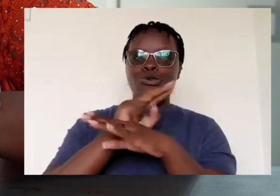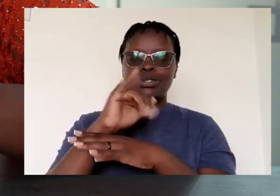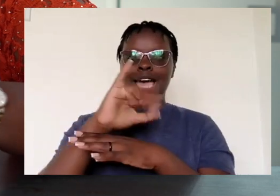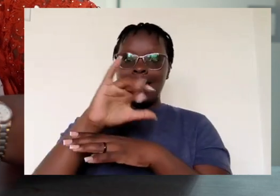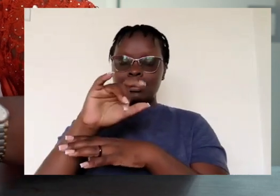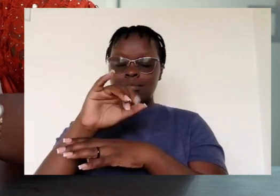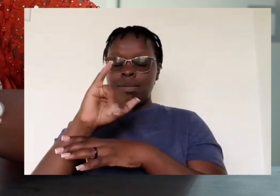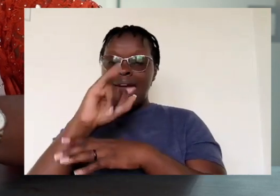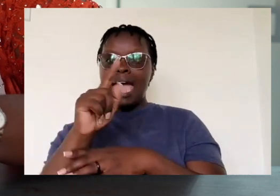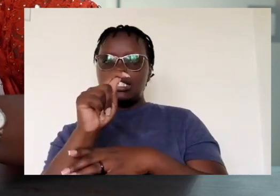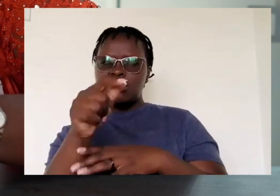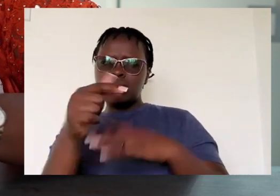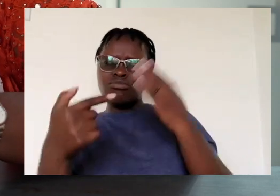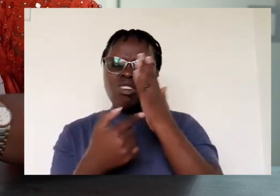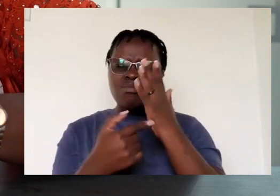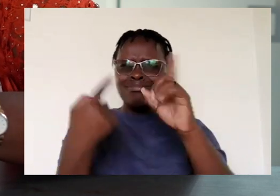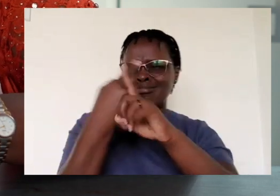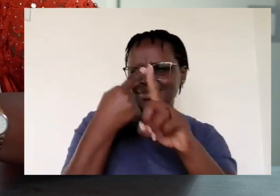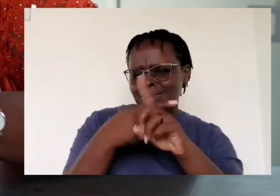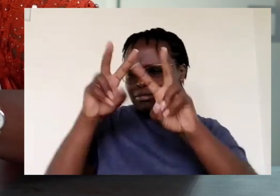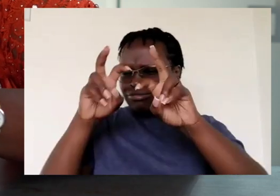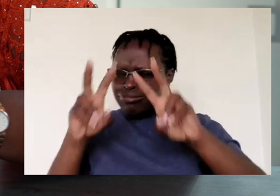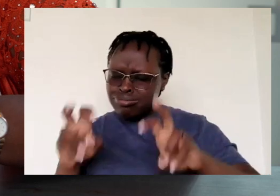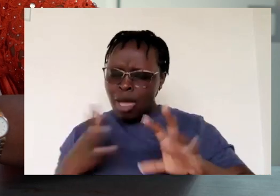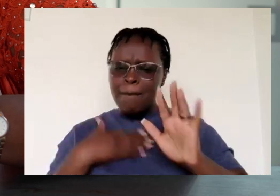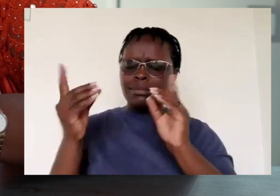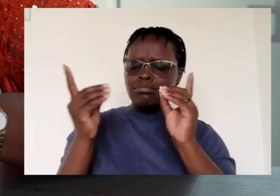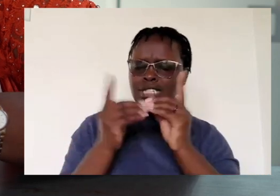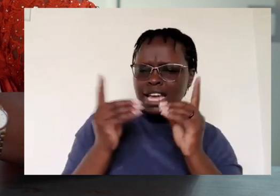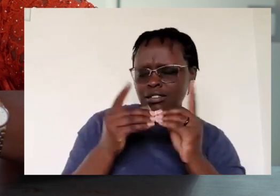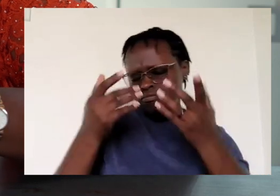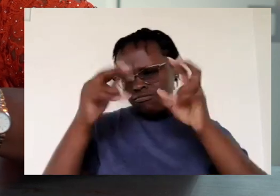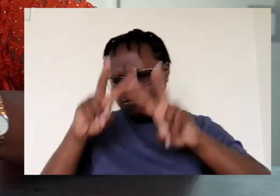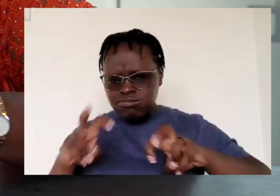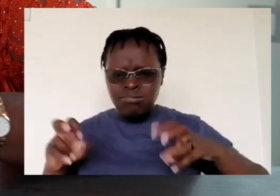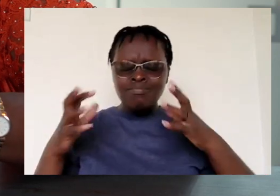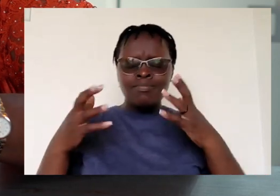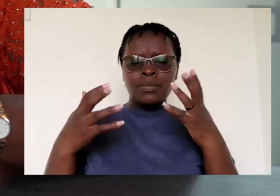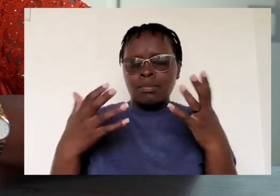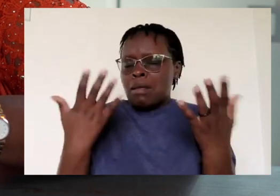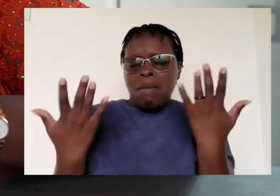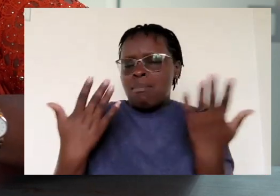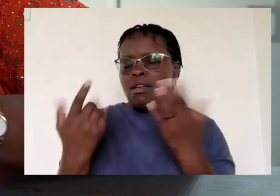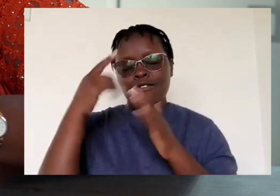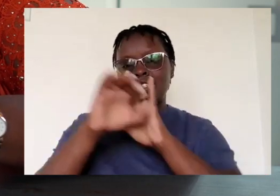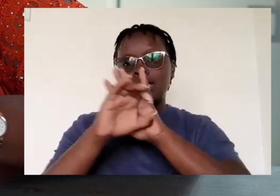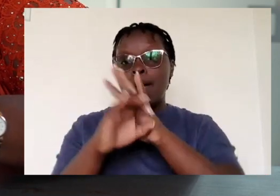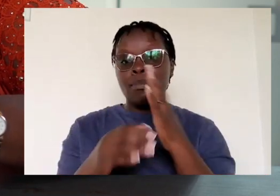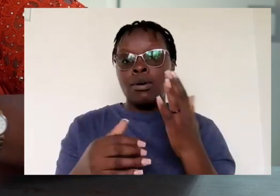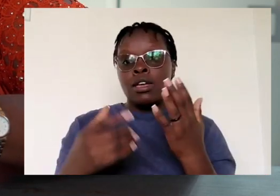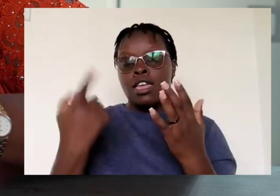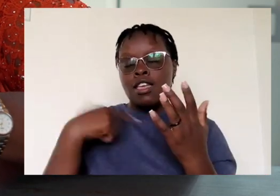able to use the IT to critically analyze their data, or even critically analyze, let's say,